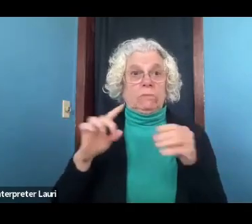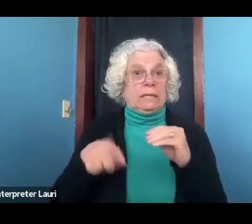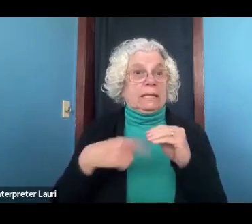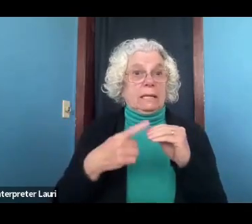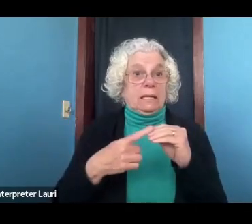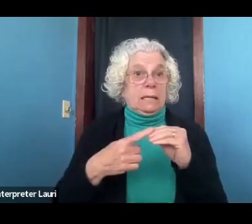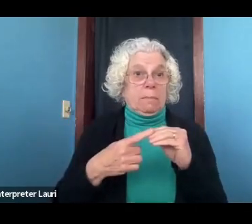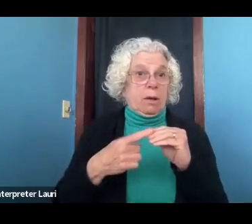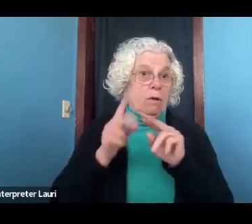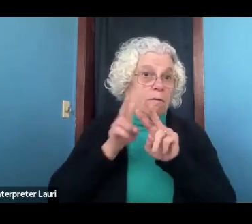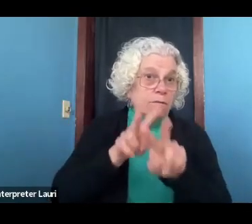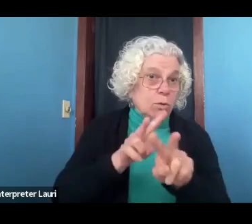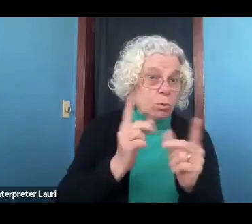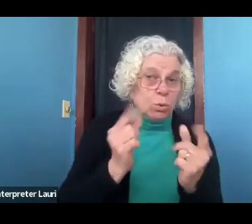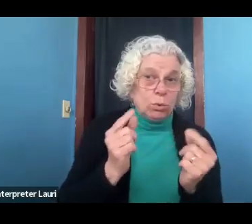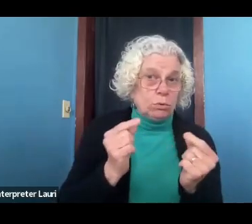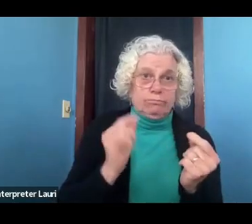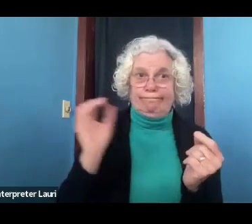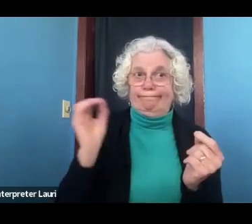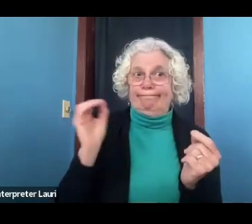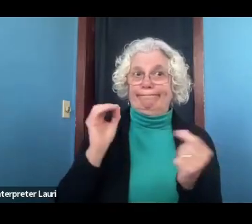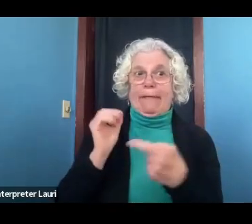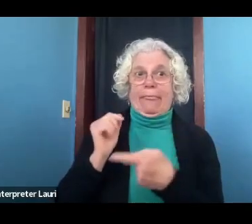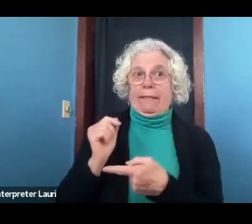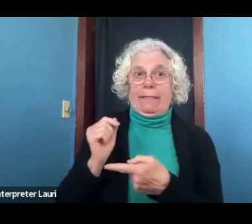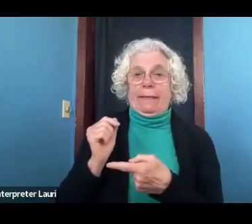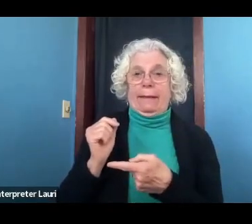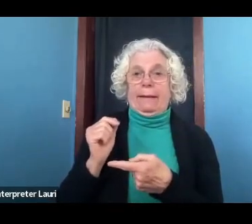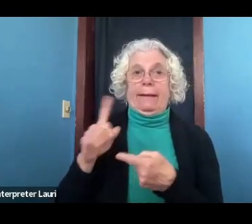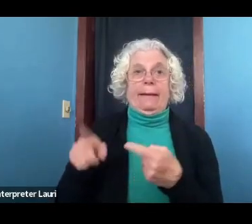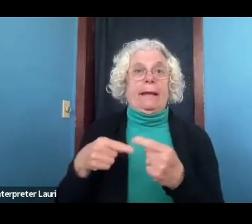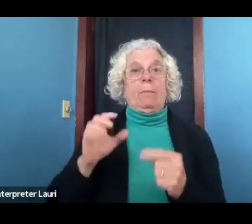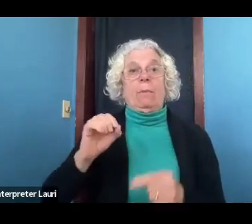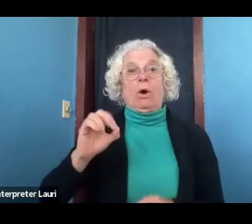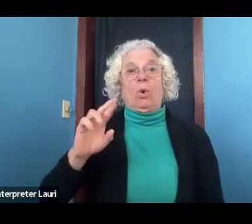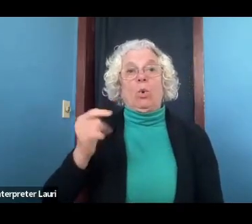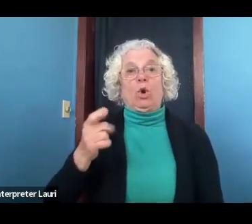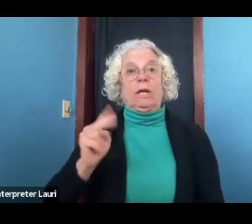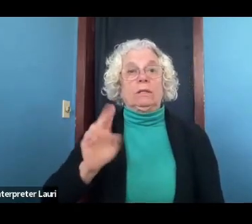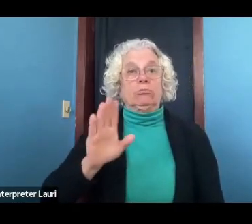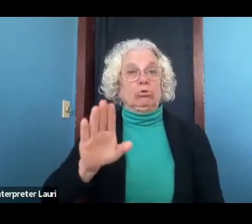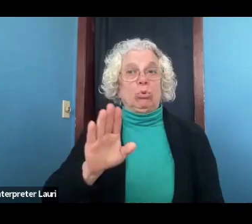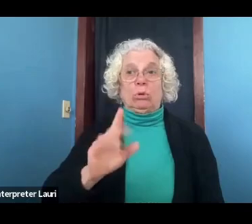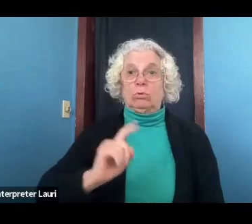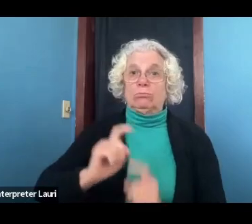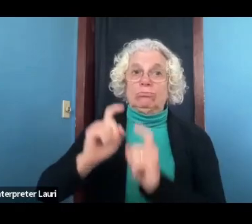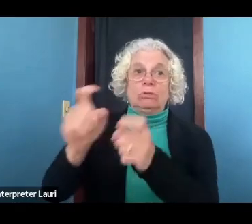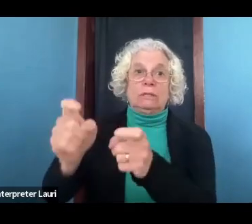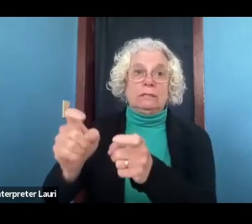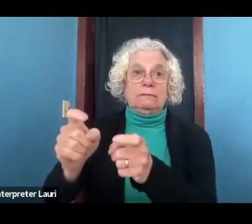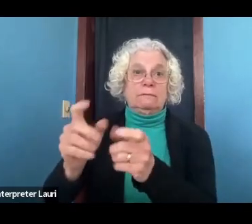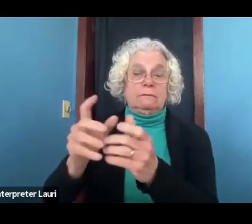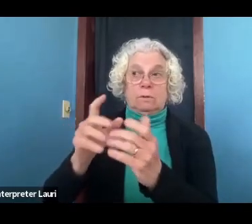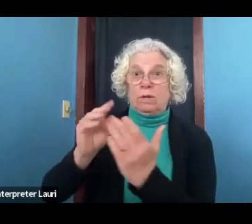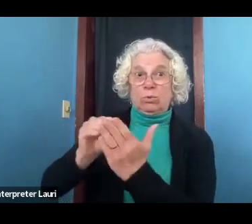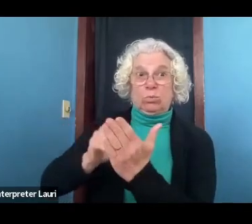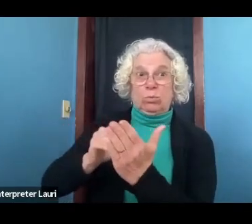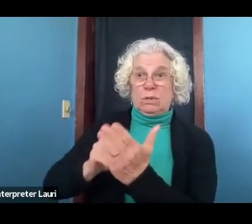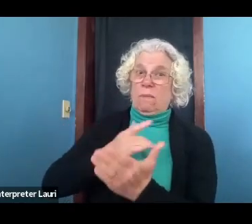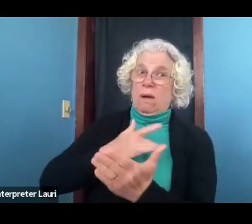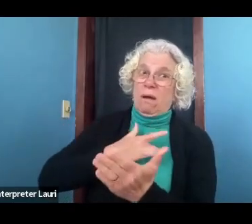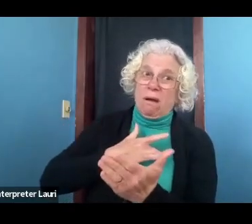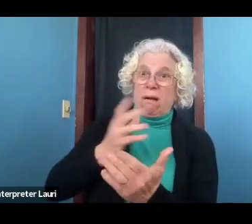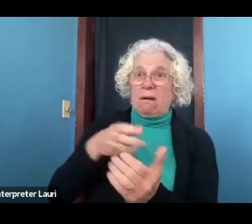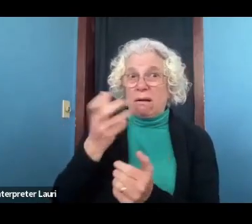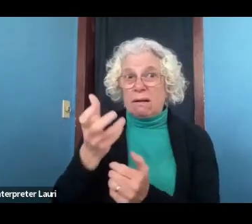directive instructions, nothing about organ donation. So if you want to have stuff about that in your directive